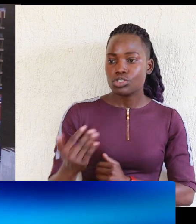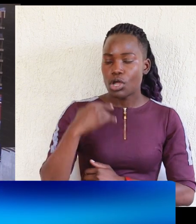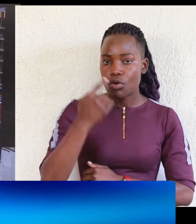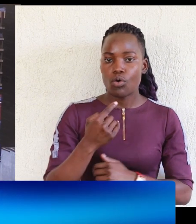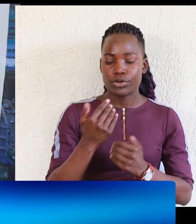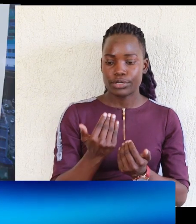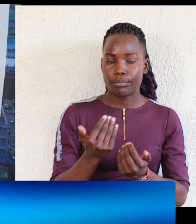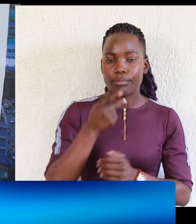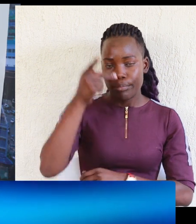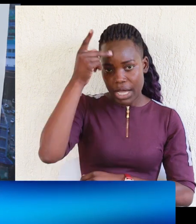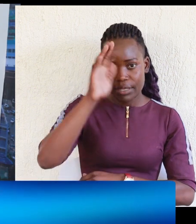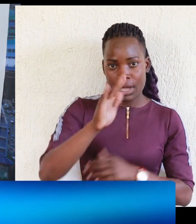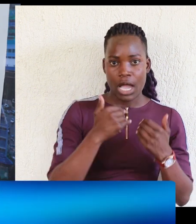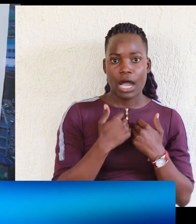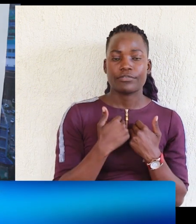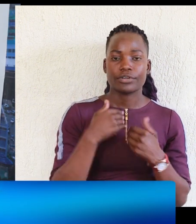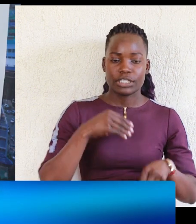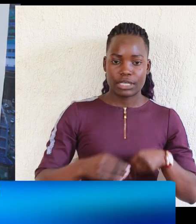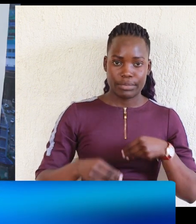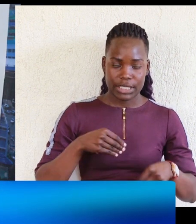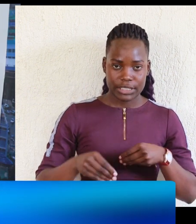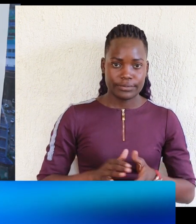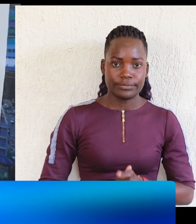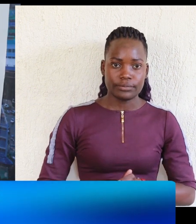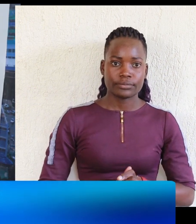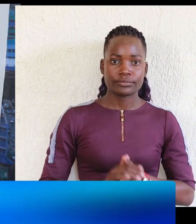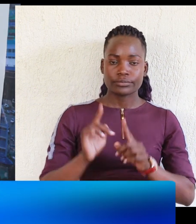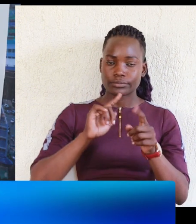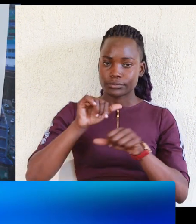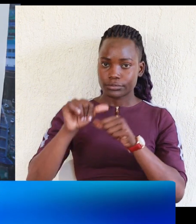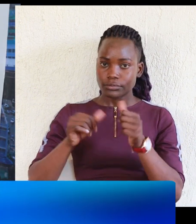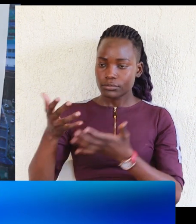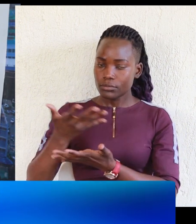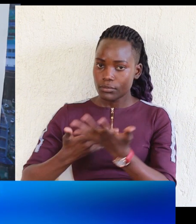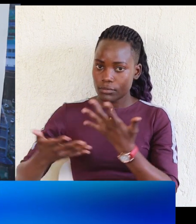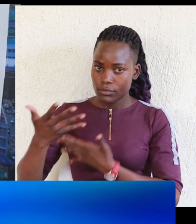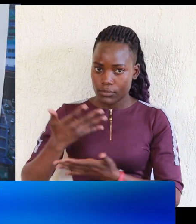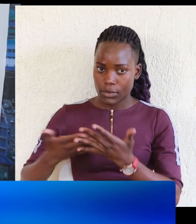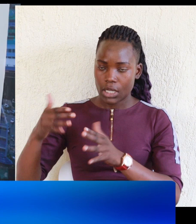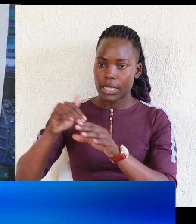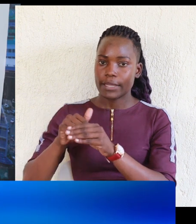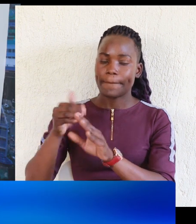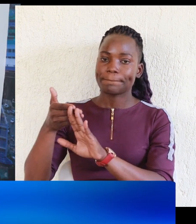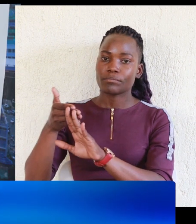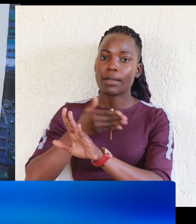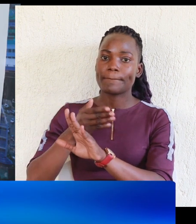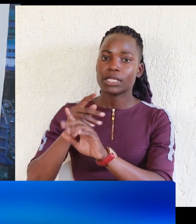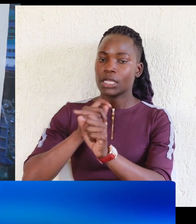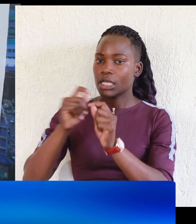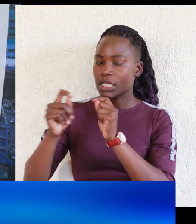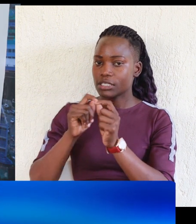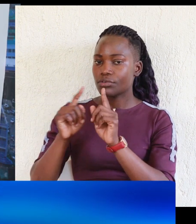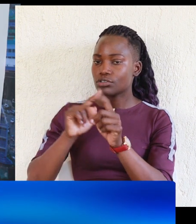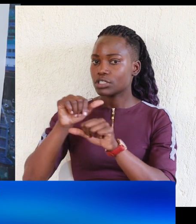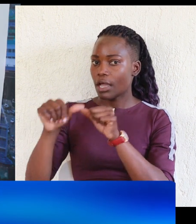disabilities. Yes. All right. Maybe now, speaking of that, when we were engaging with you during the pre-interview, you talked to me